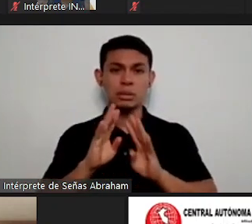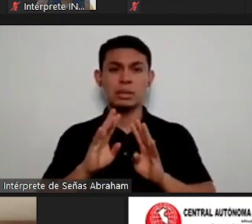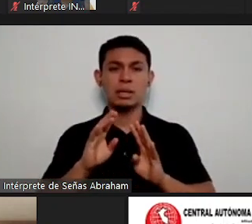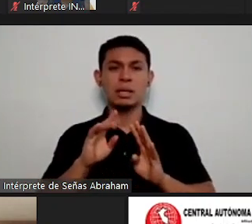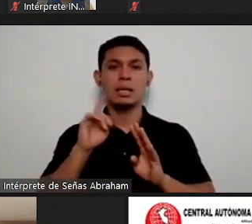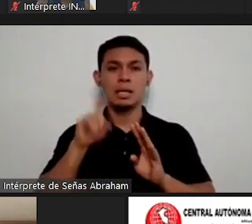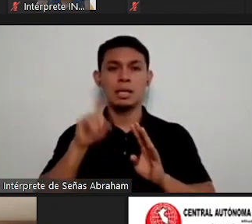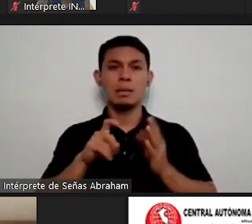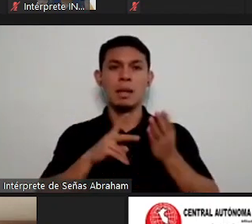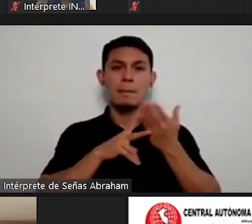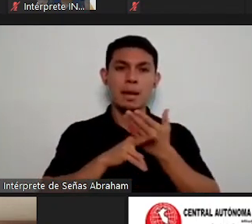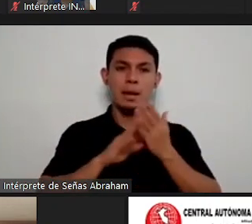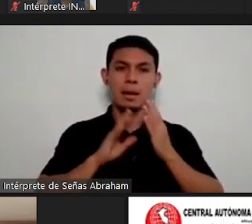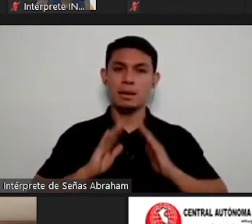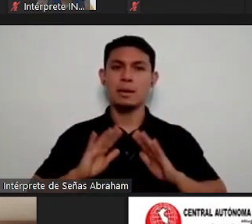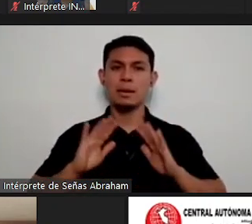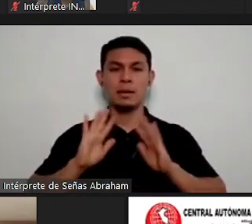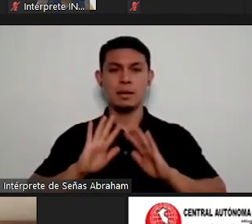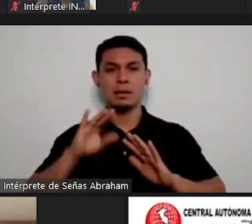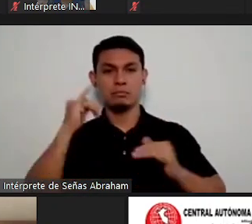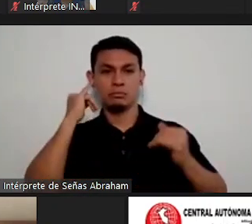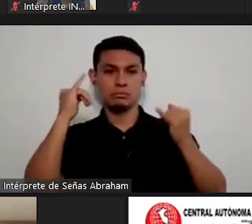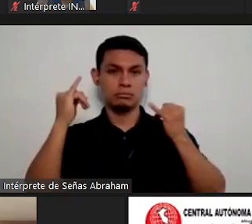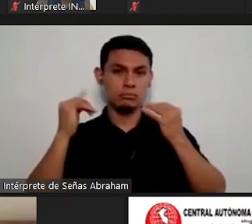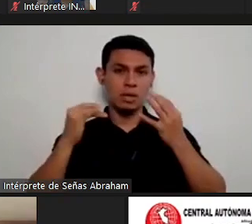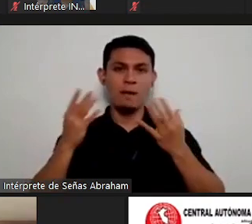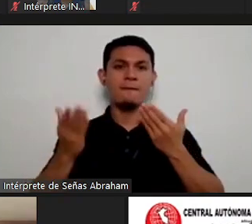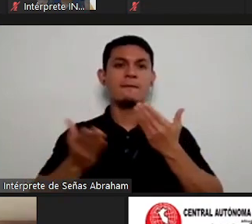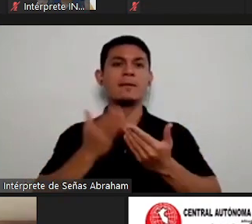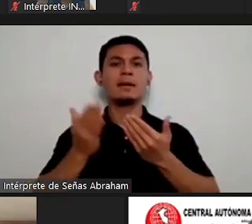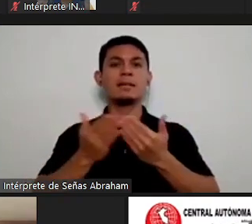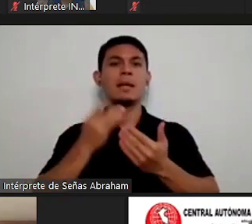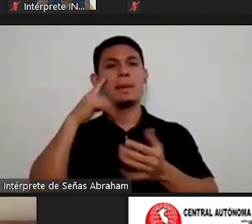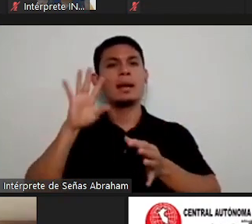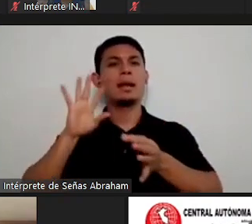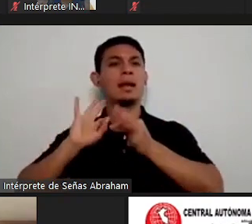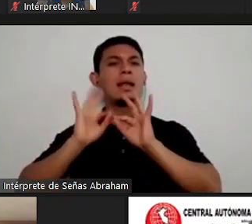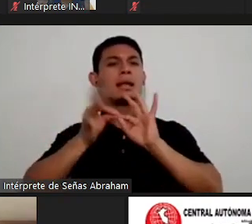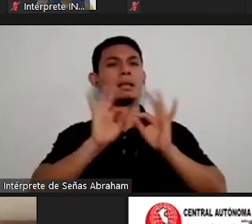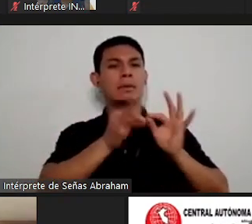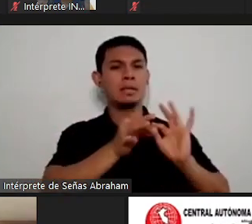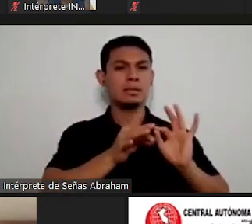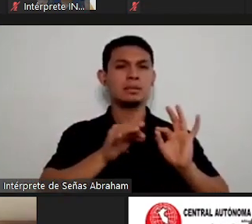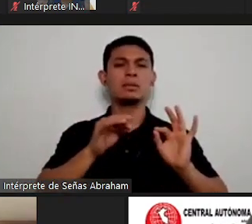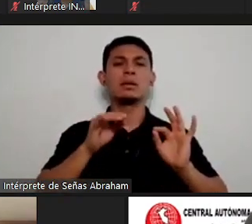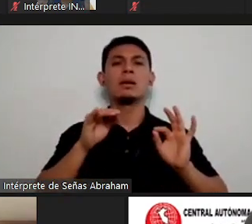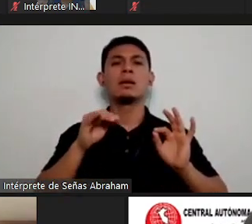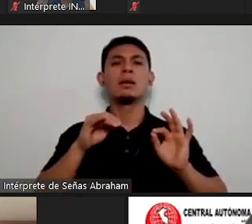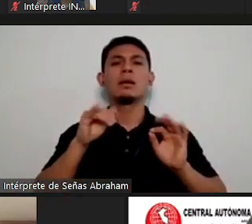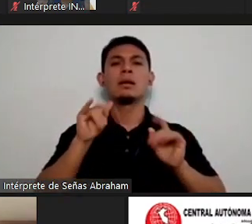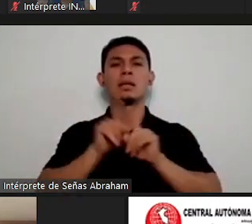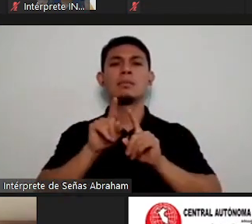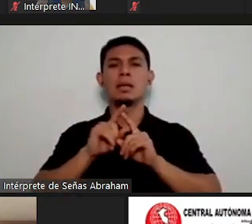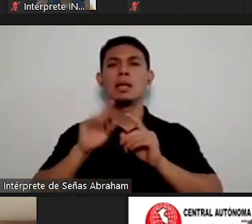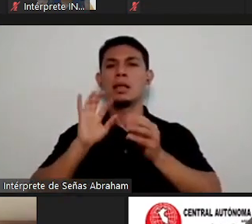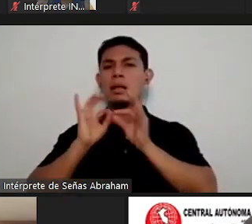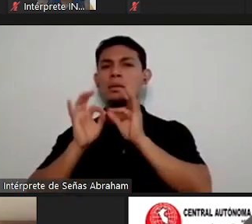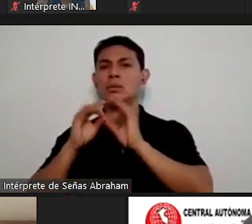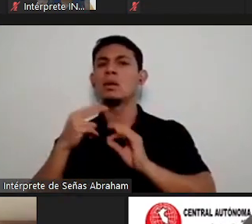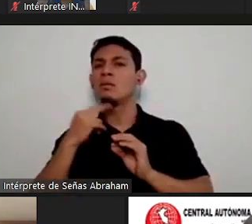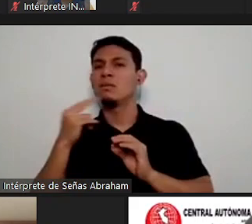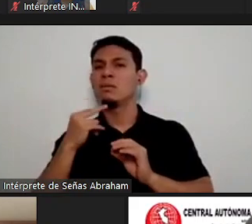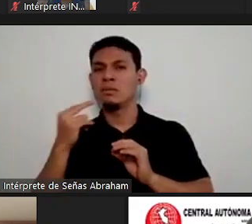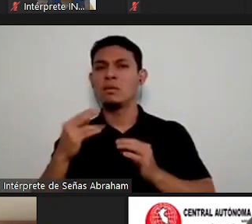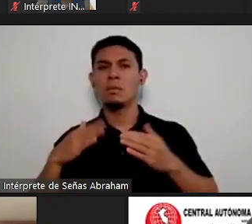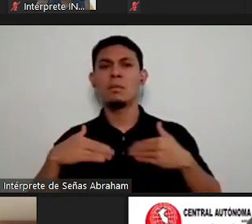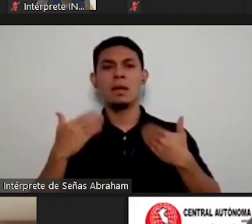consider an adequate polls on transmitting the ideas to facilitate interpretation of your